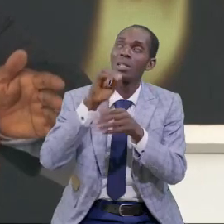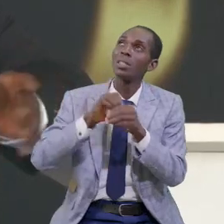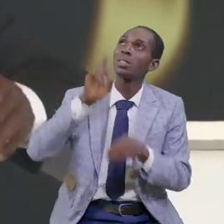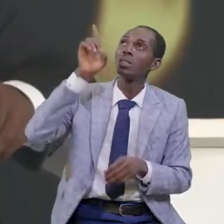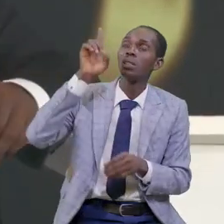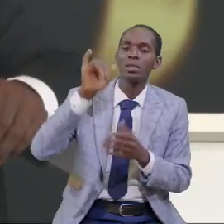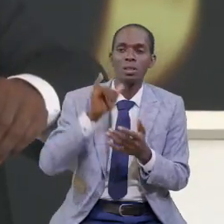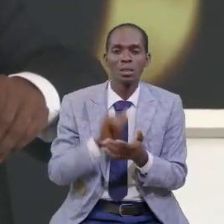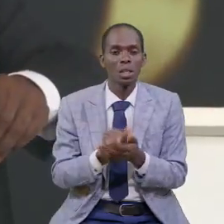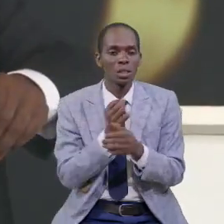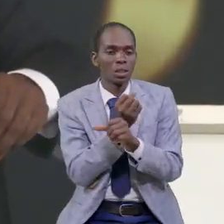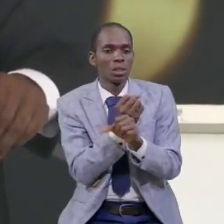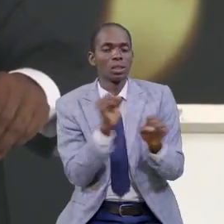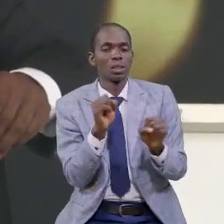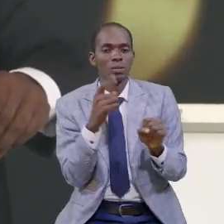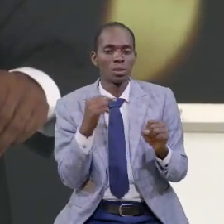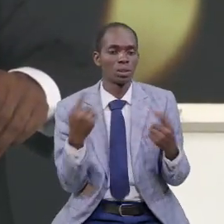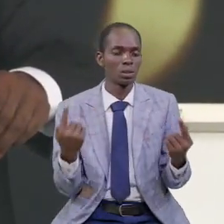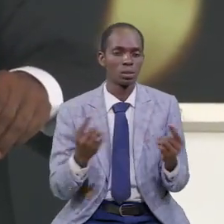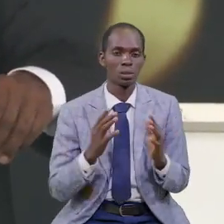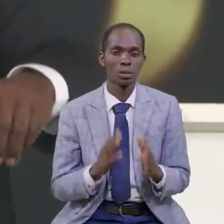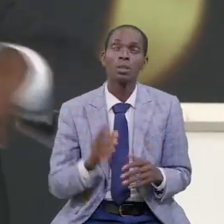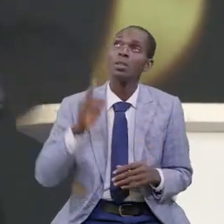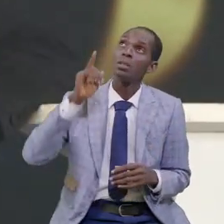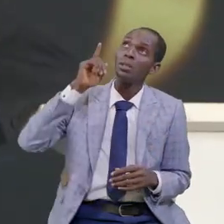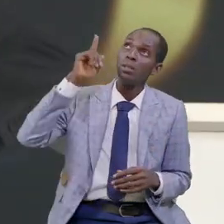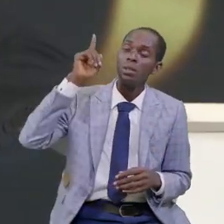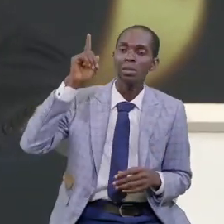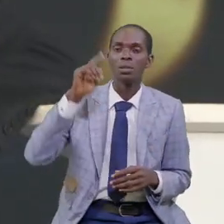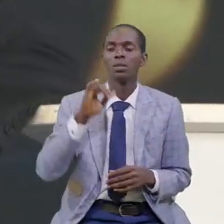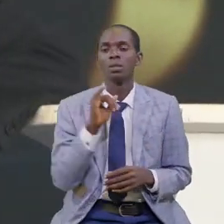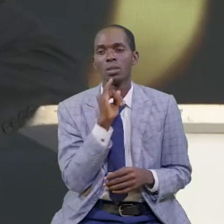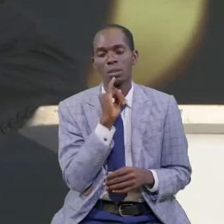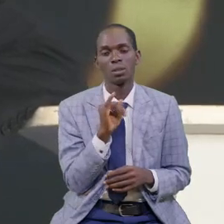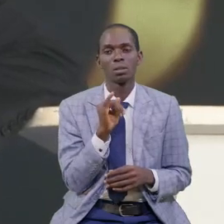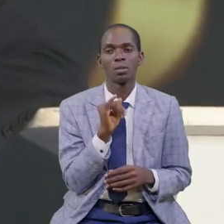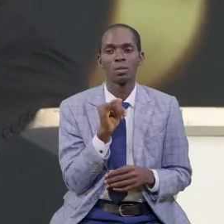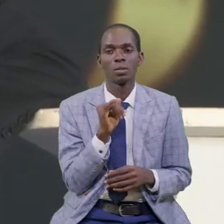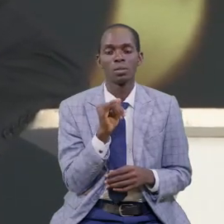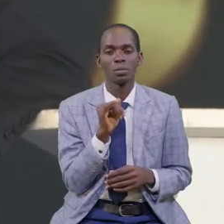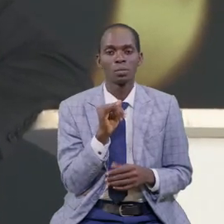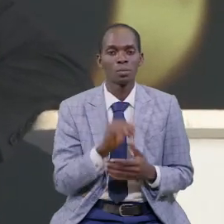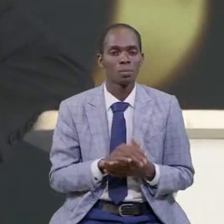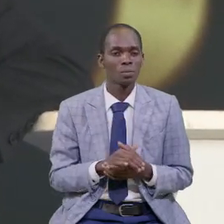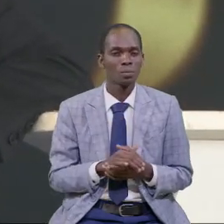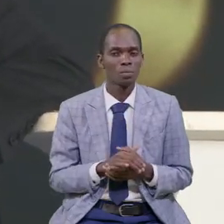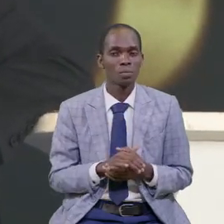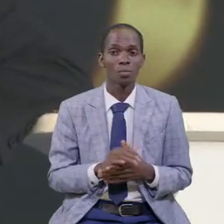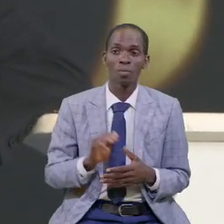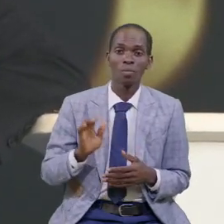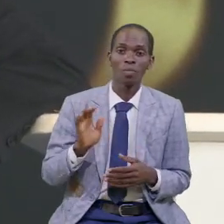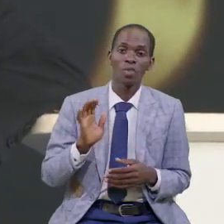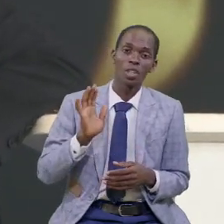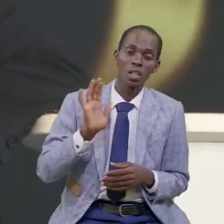ungodly, his faith is counted for righteousness. His faith